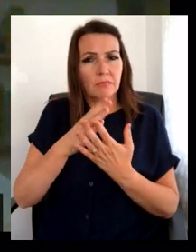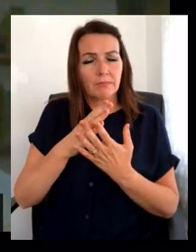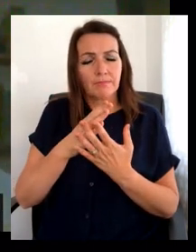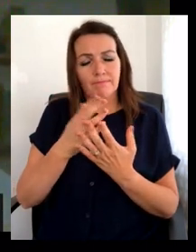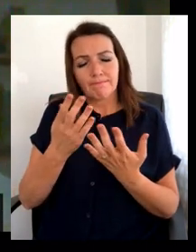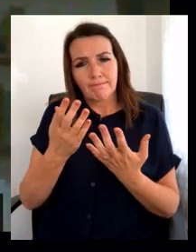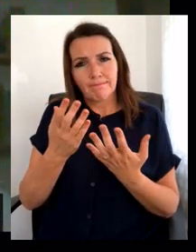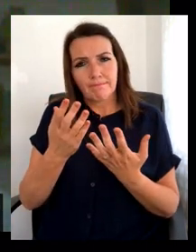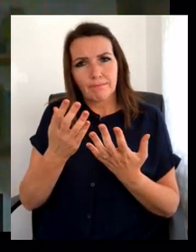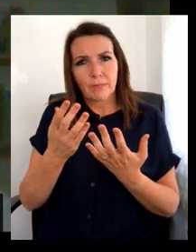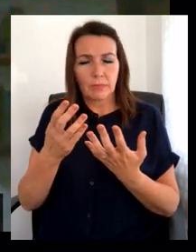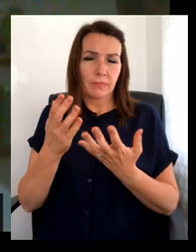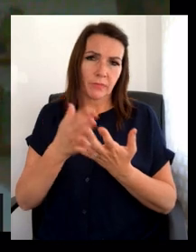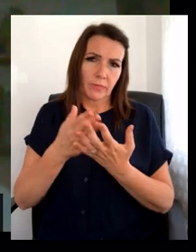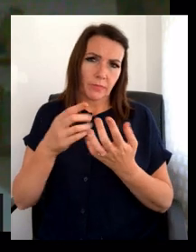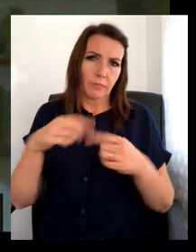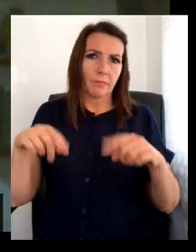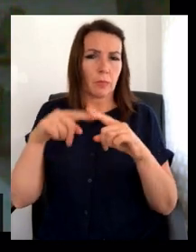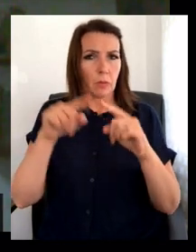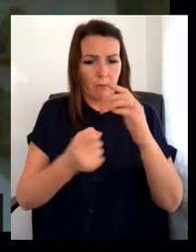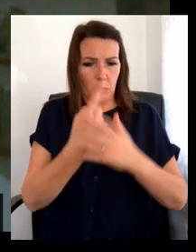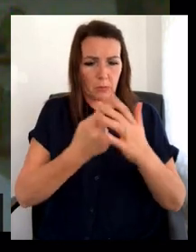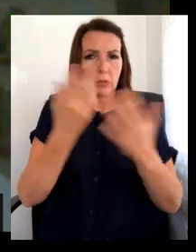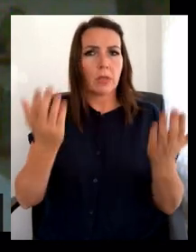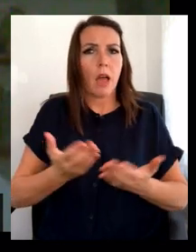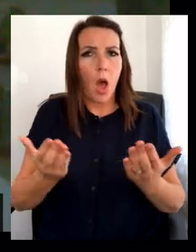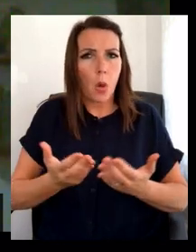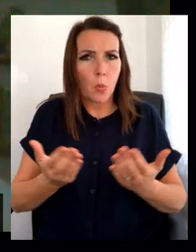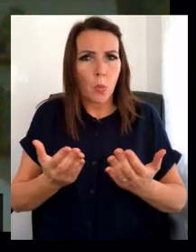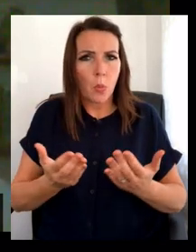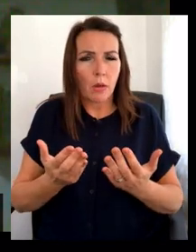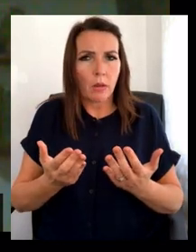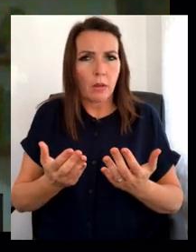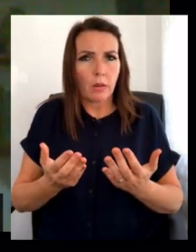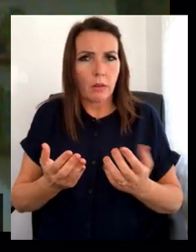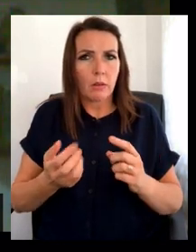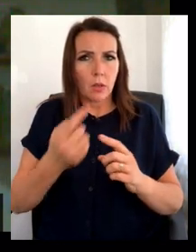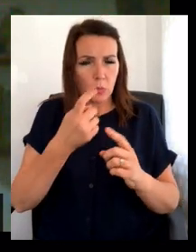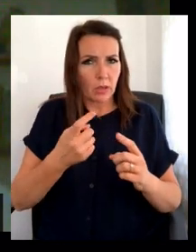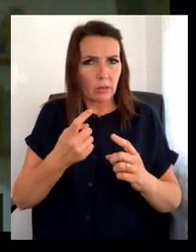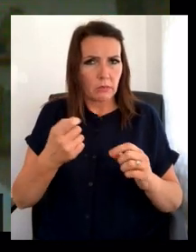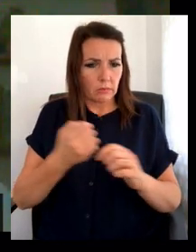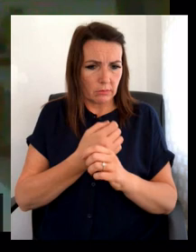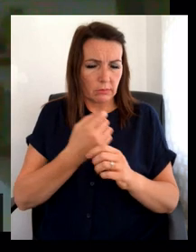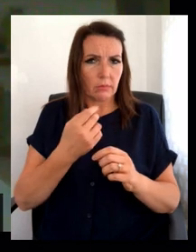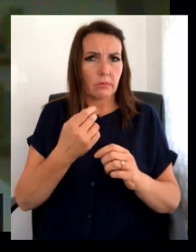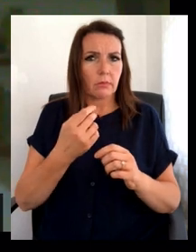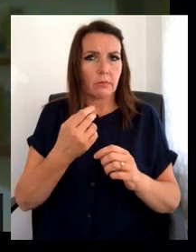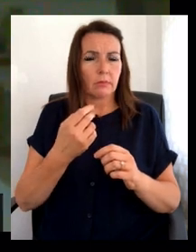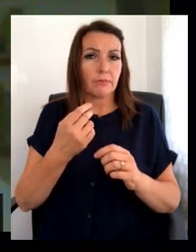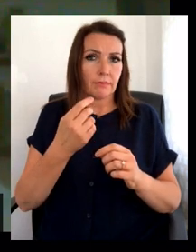and particularly, you know, we have these opportunities now to have these kind of immediate and the possibility for